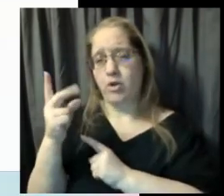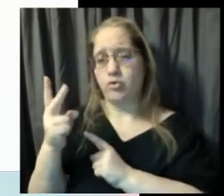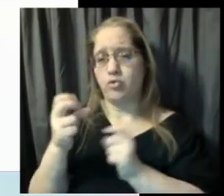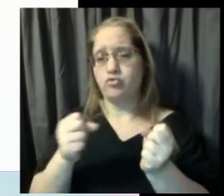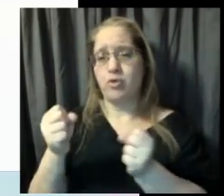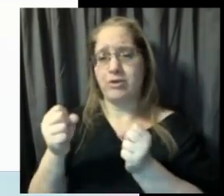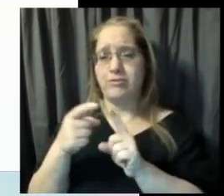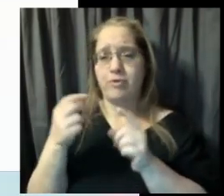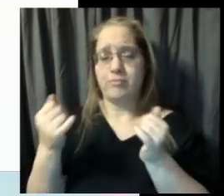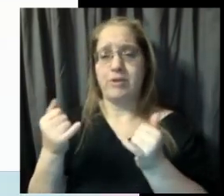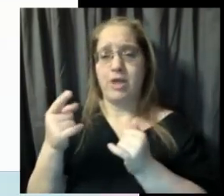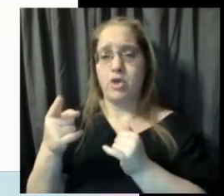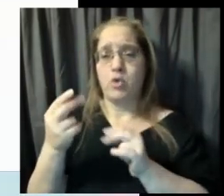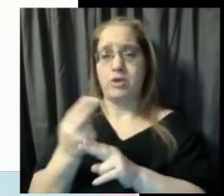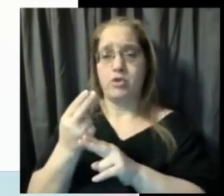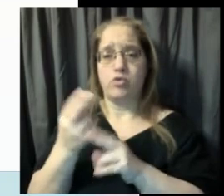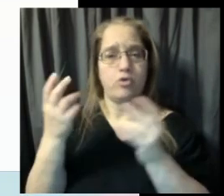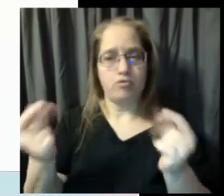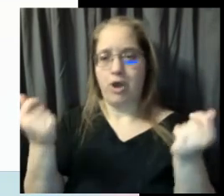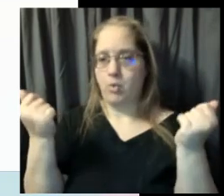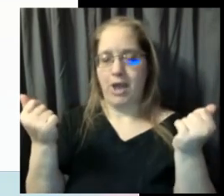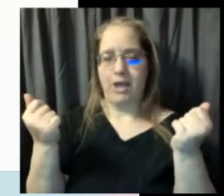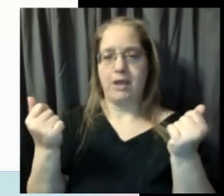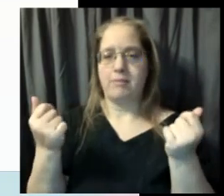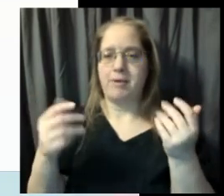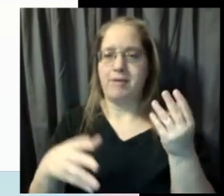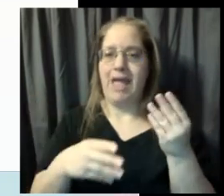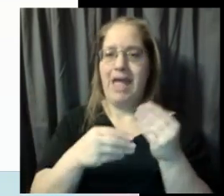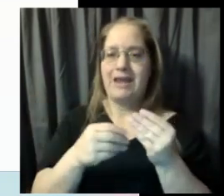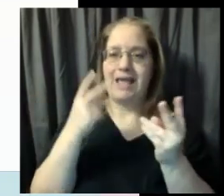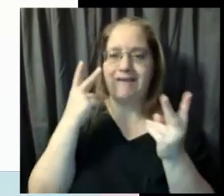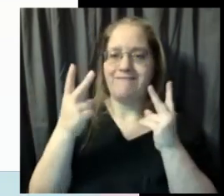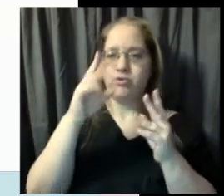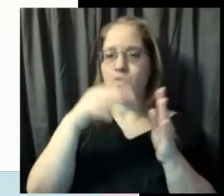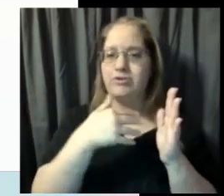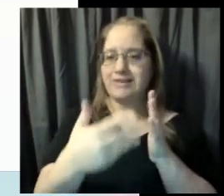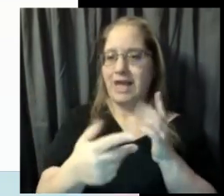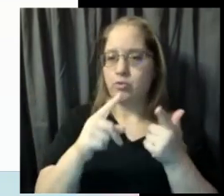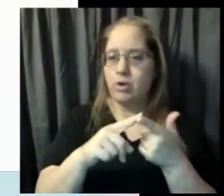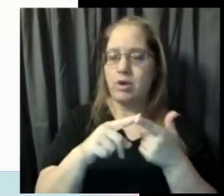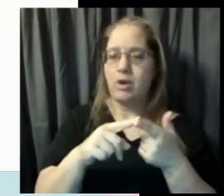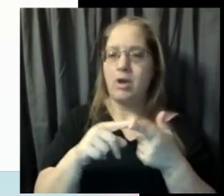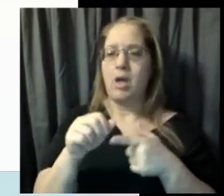simple strategies from today that you can start using right away, whether it's adding a visual schedule, practicing self-talk, or